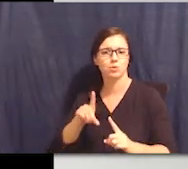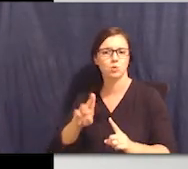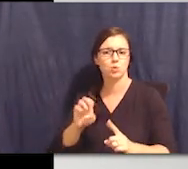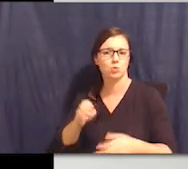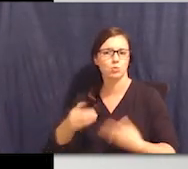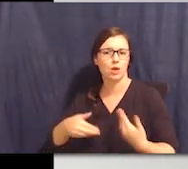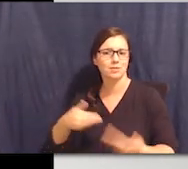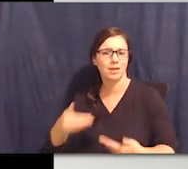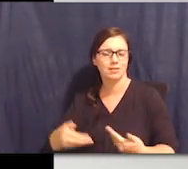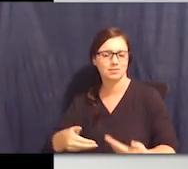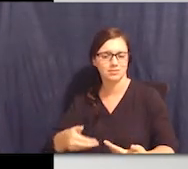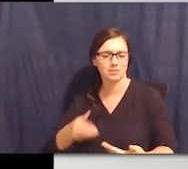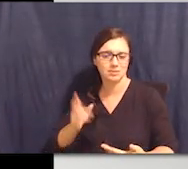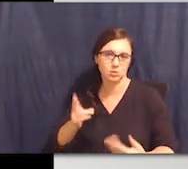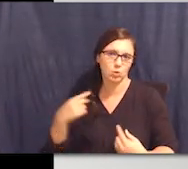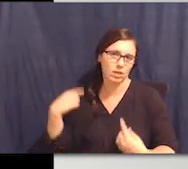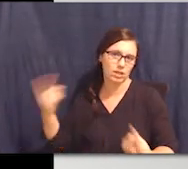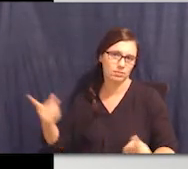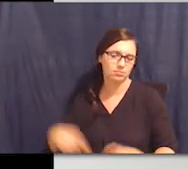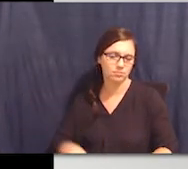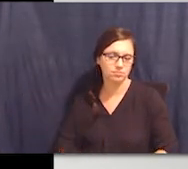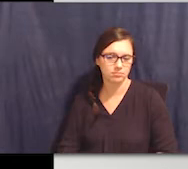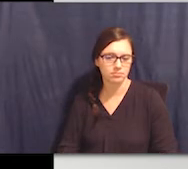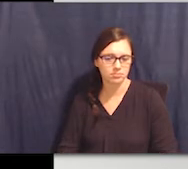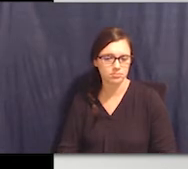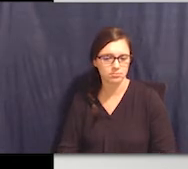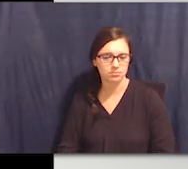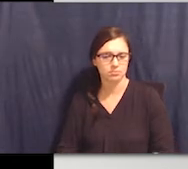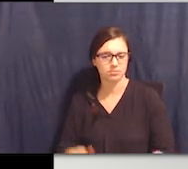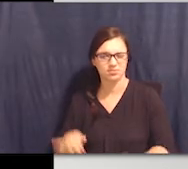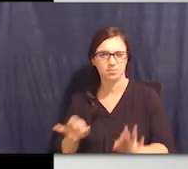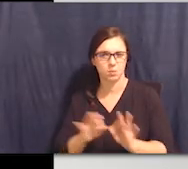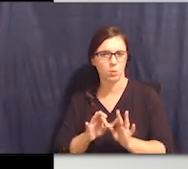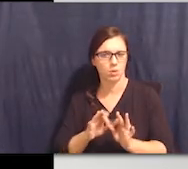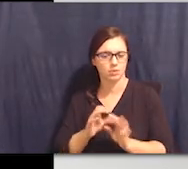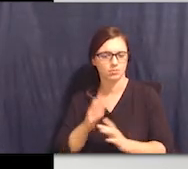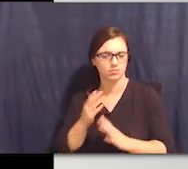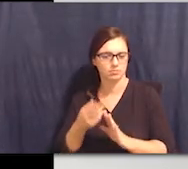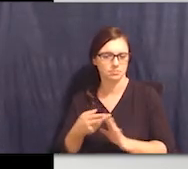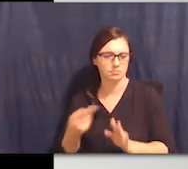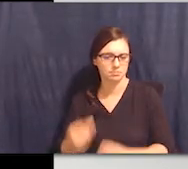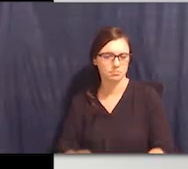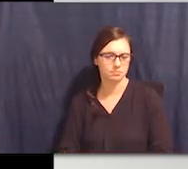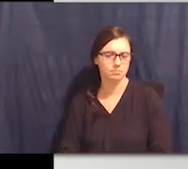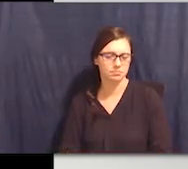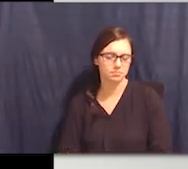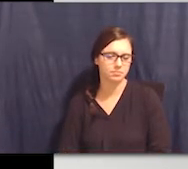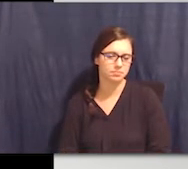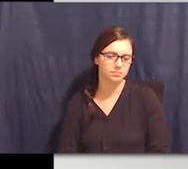process, at least historically. Okay, so that's an important consideration.